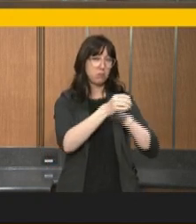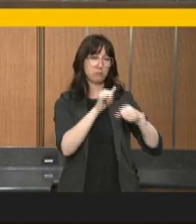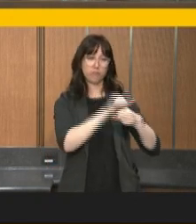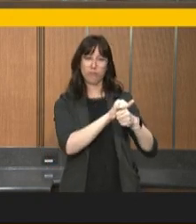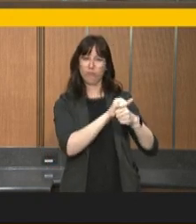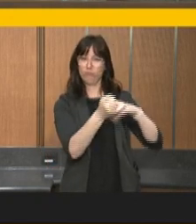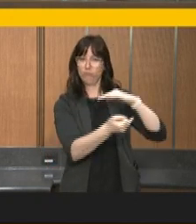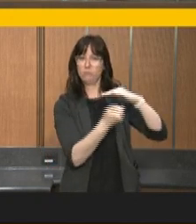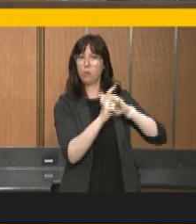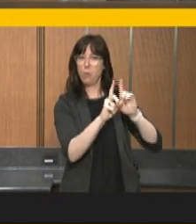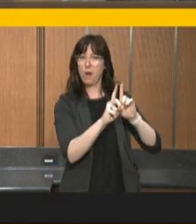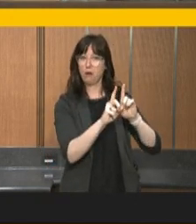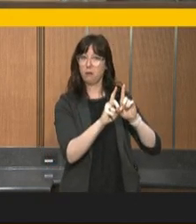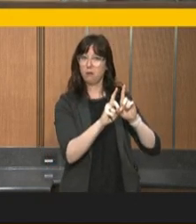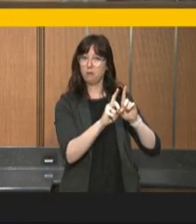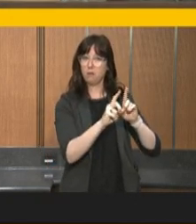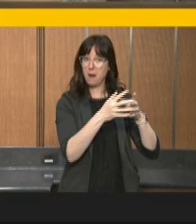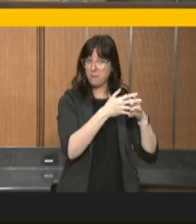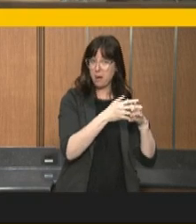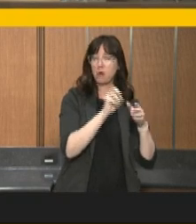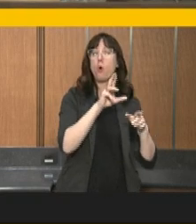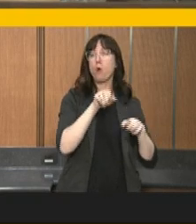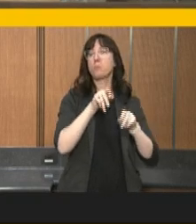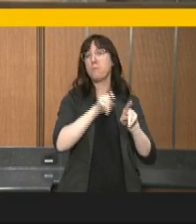States, or will they be allowed into Canada? Thank you.